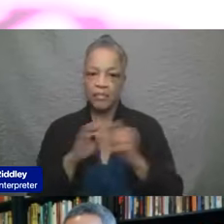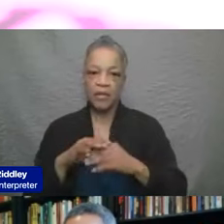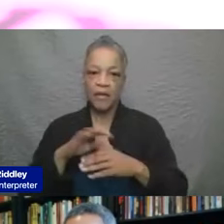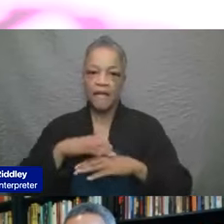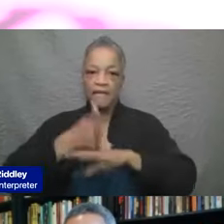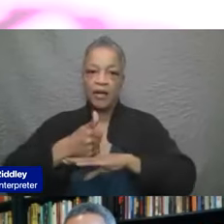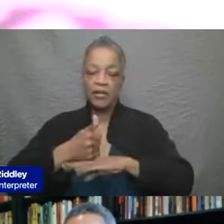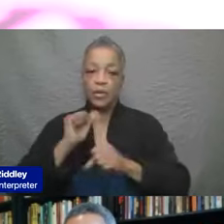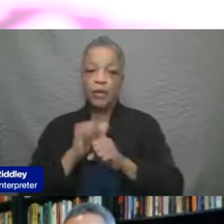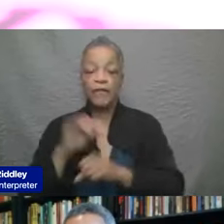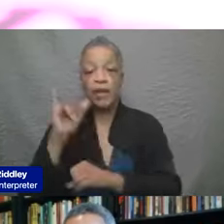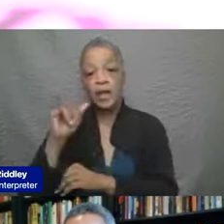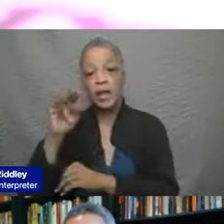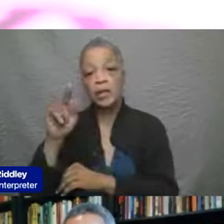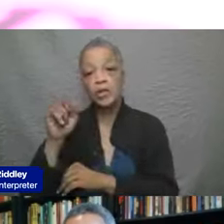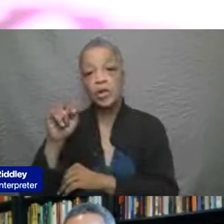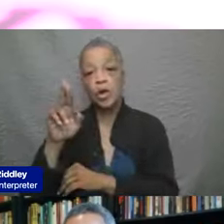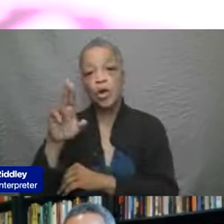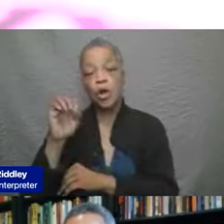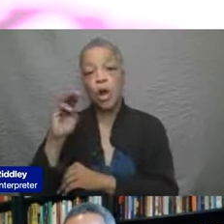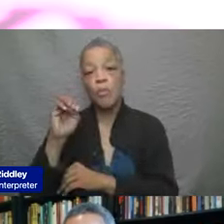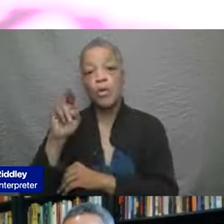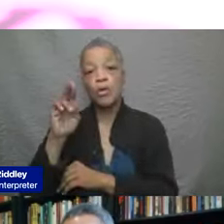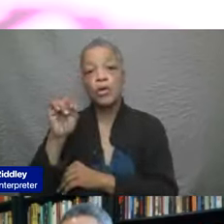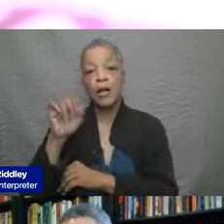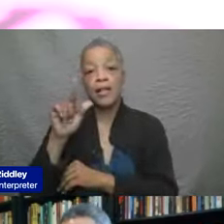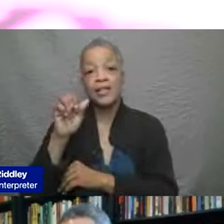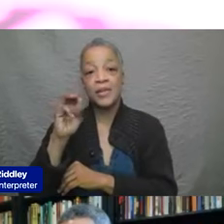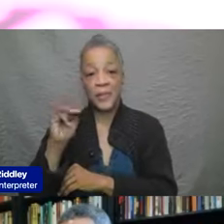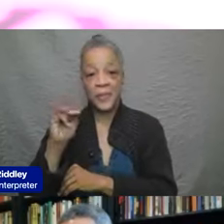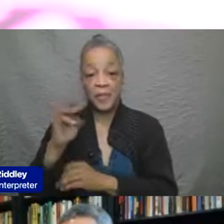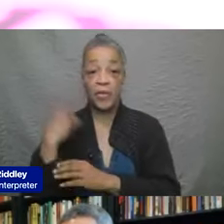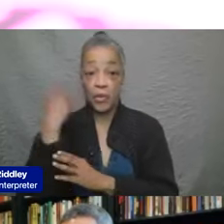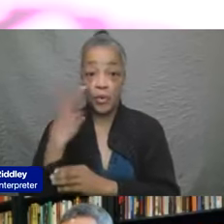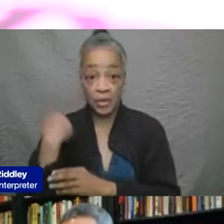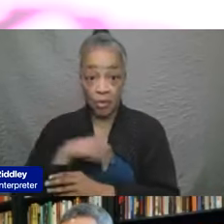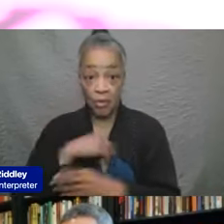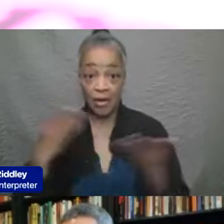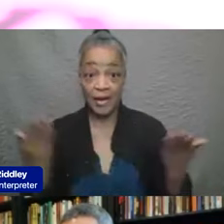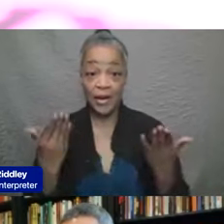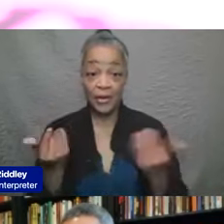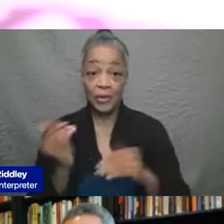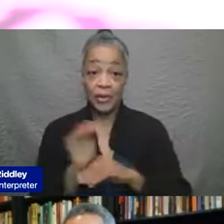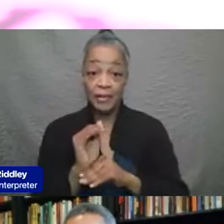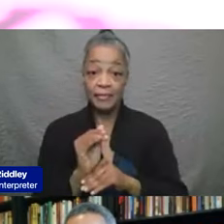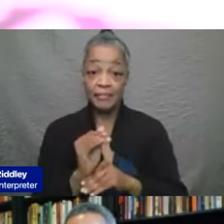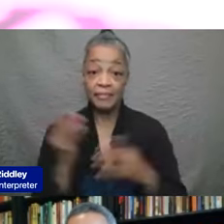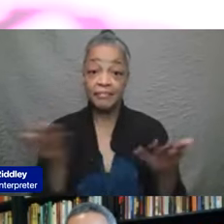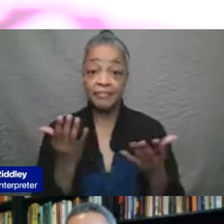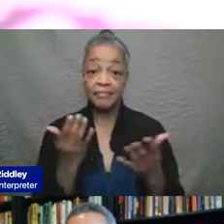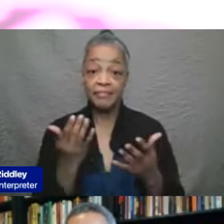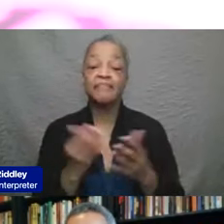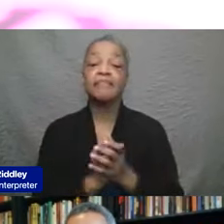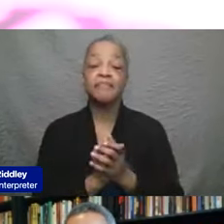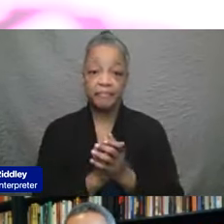of intercommunalism. You should know that the reason that we're here tonight is that primarily is because